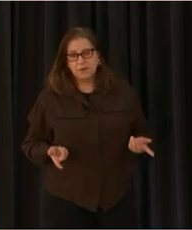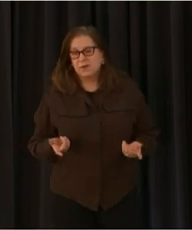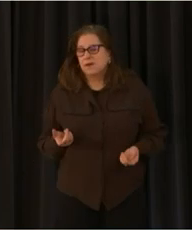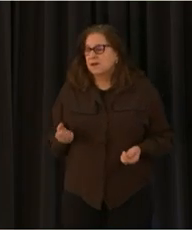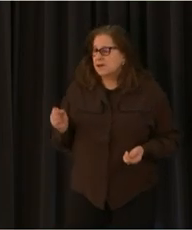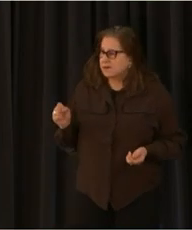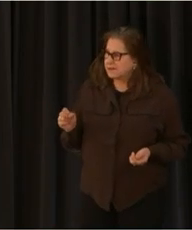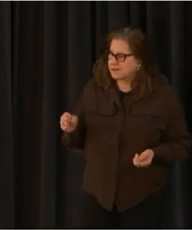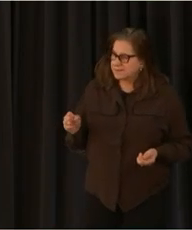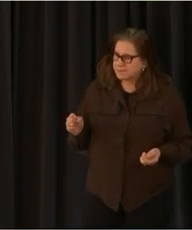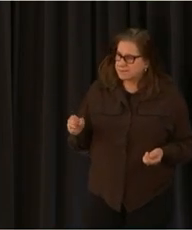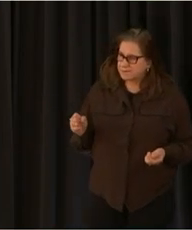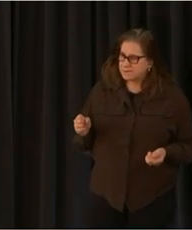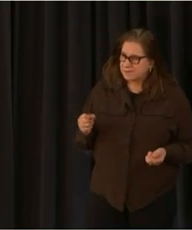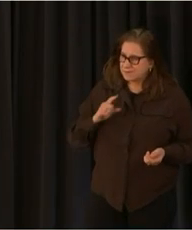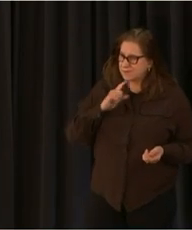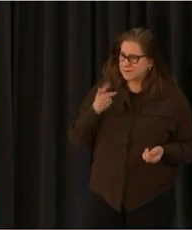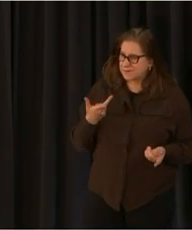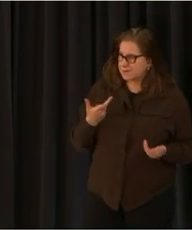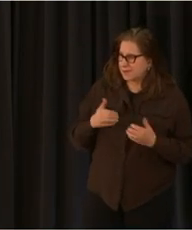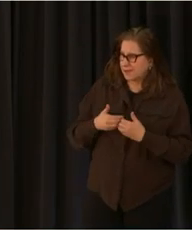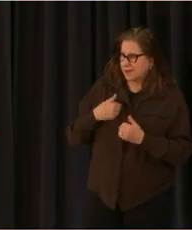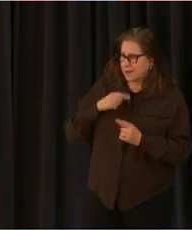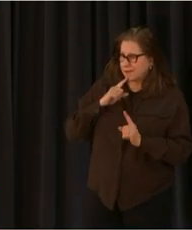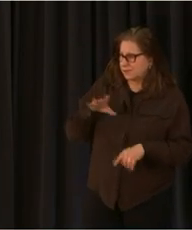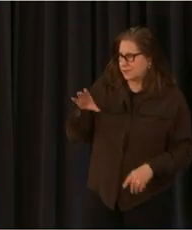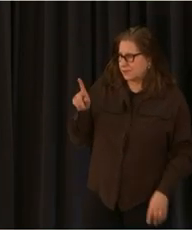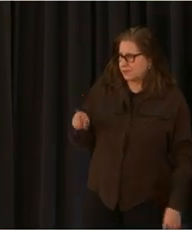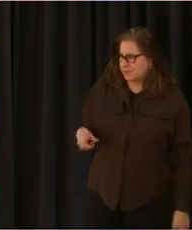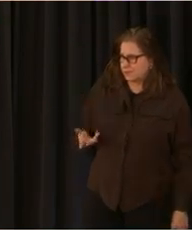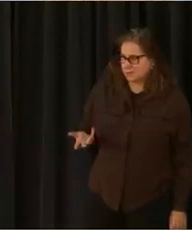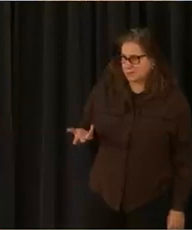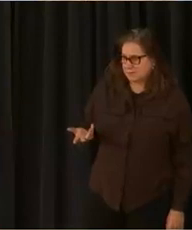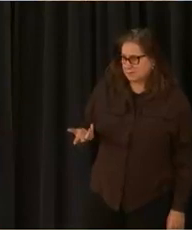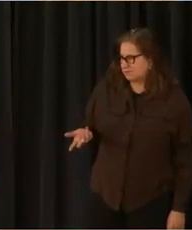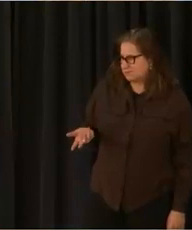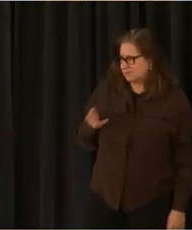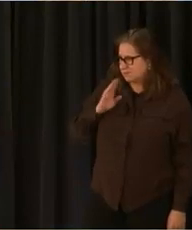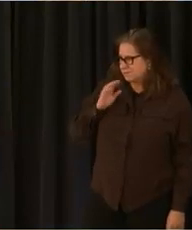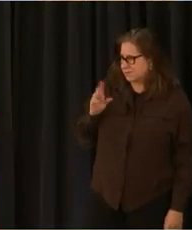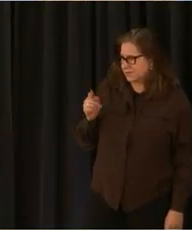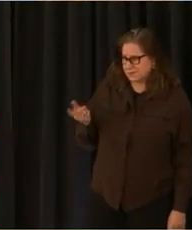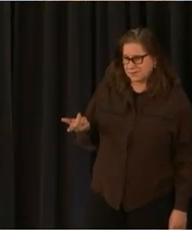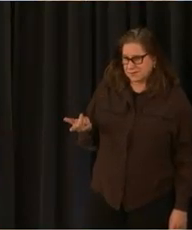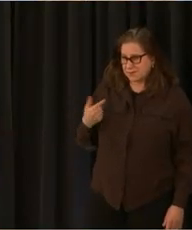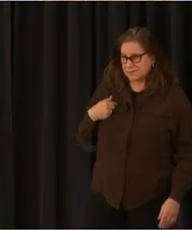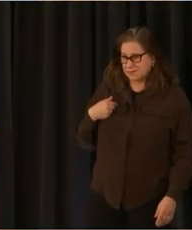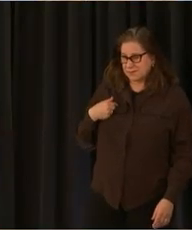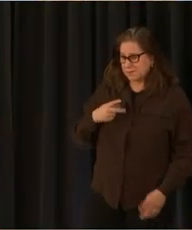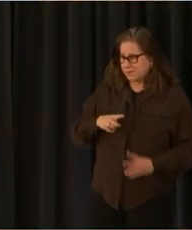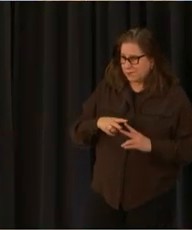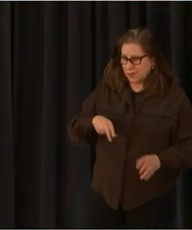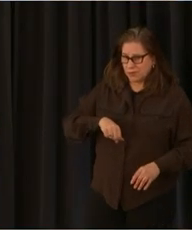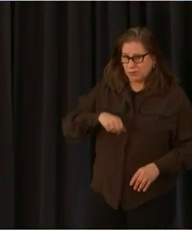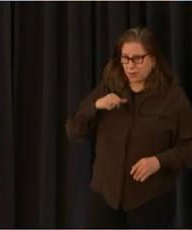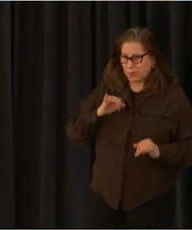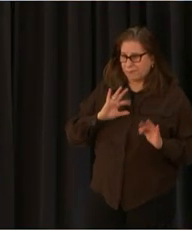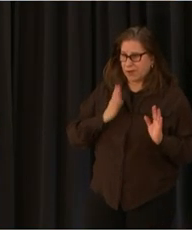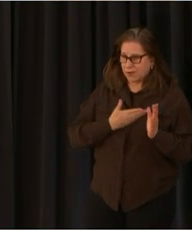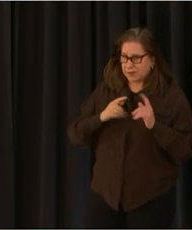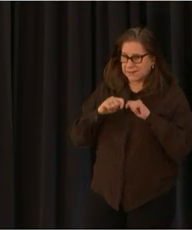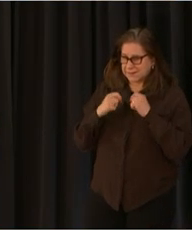Sam, if you're asked, well, I'm not sure how to answer that question other than I'm very proud of